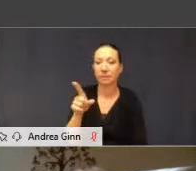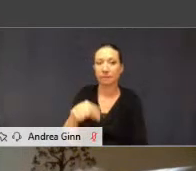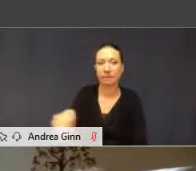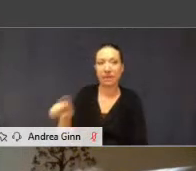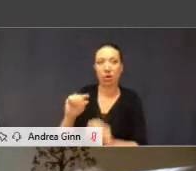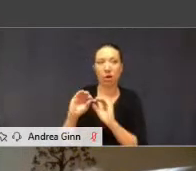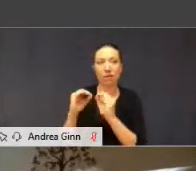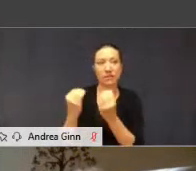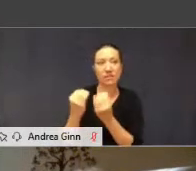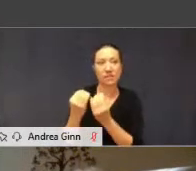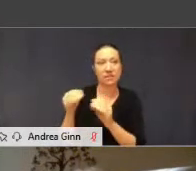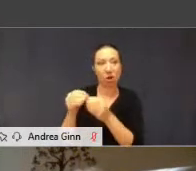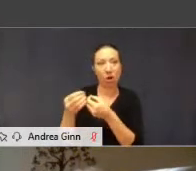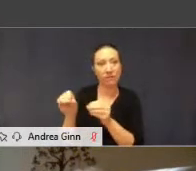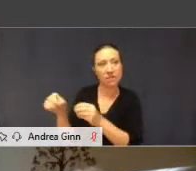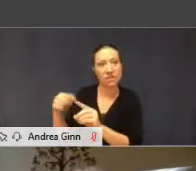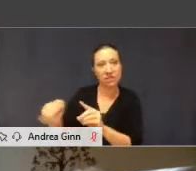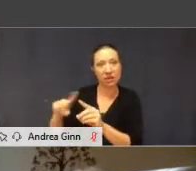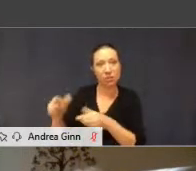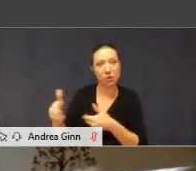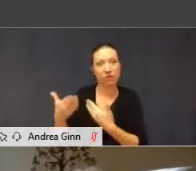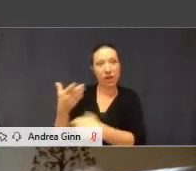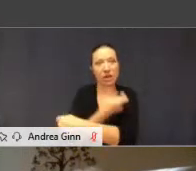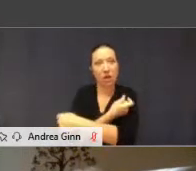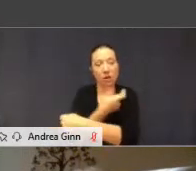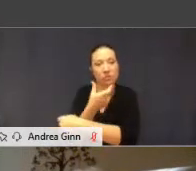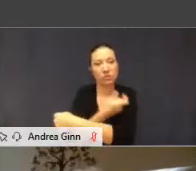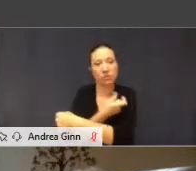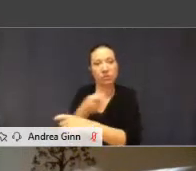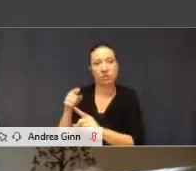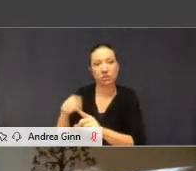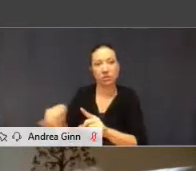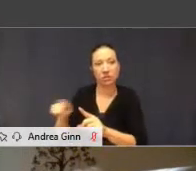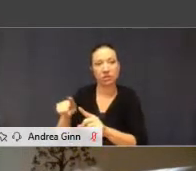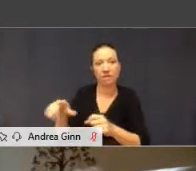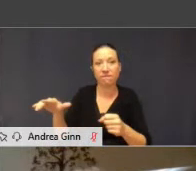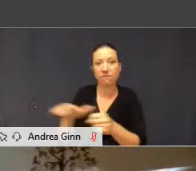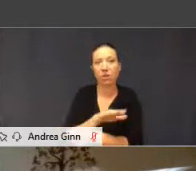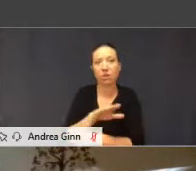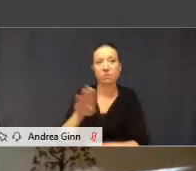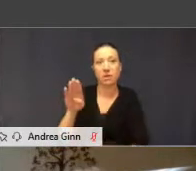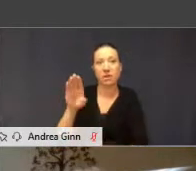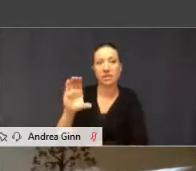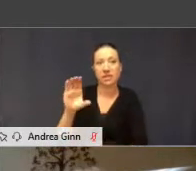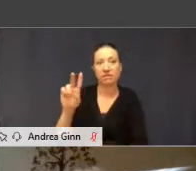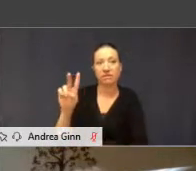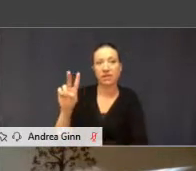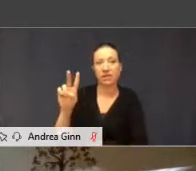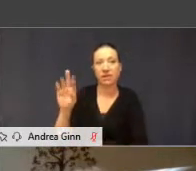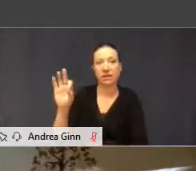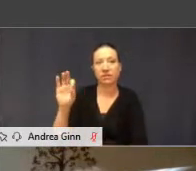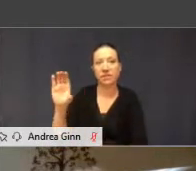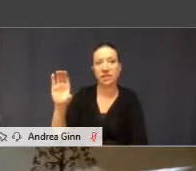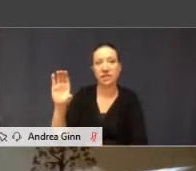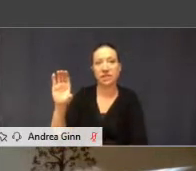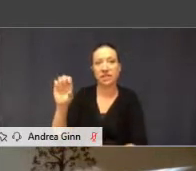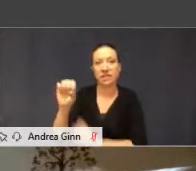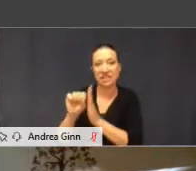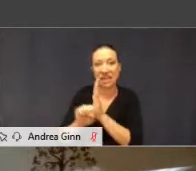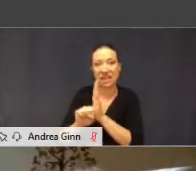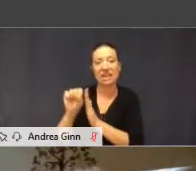are doing this job, and they are a full VFC state vaccine